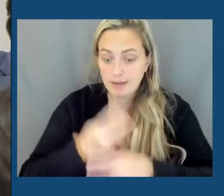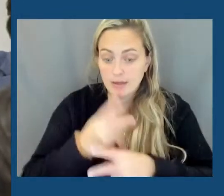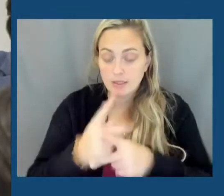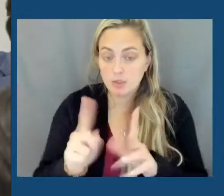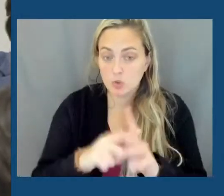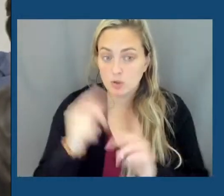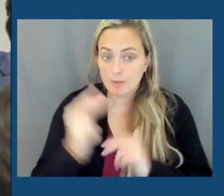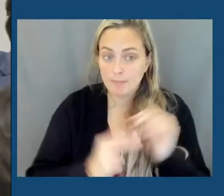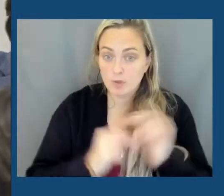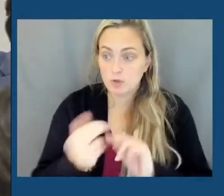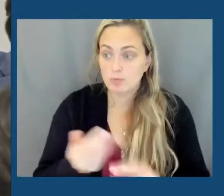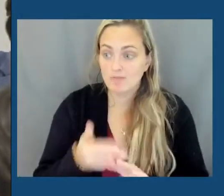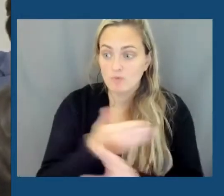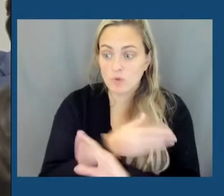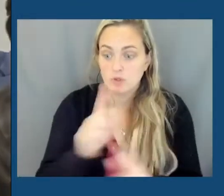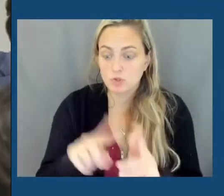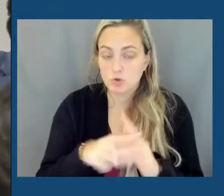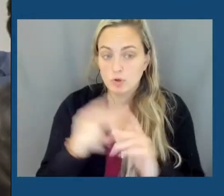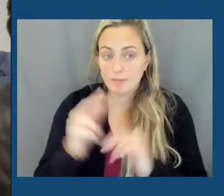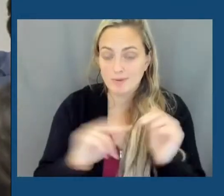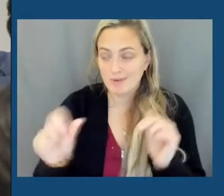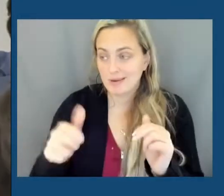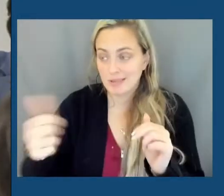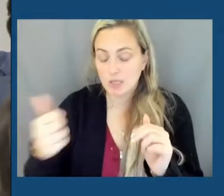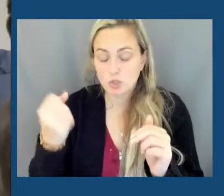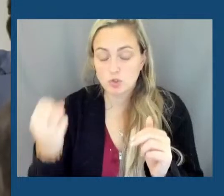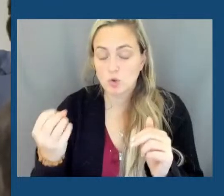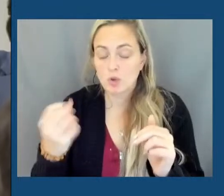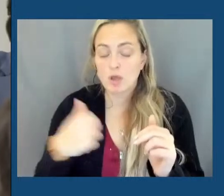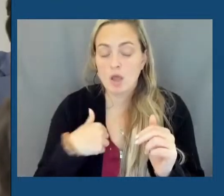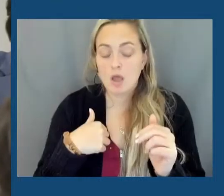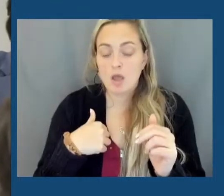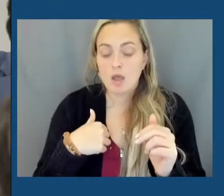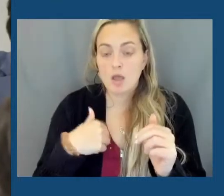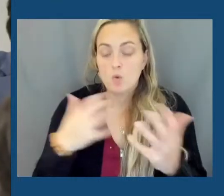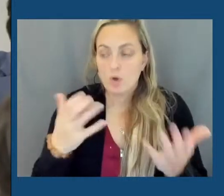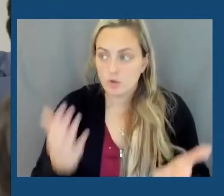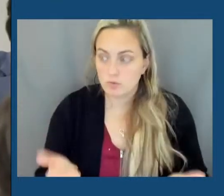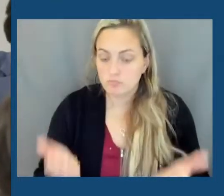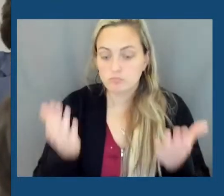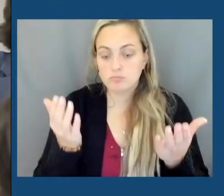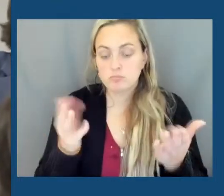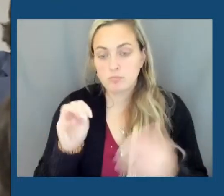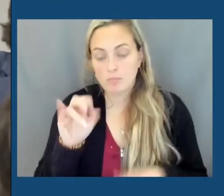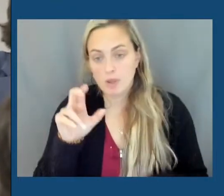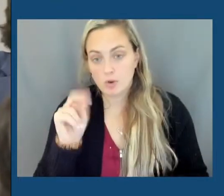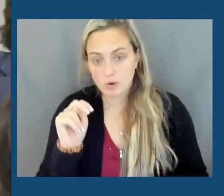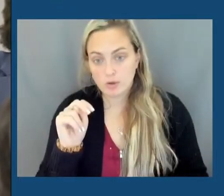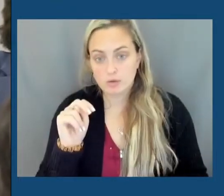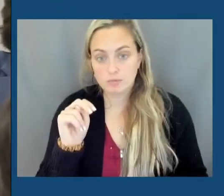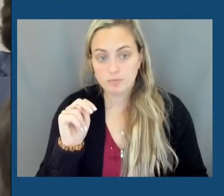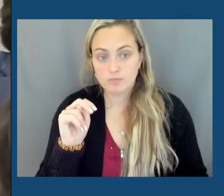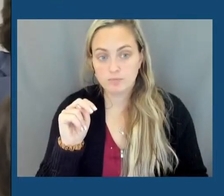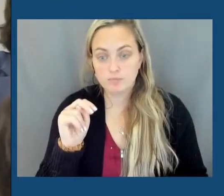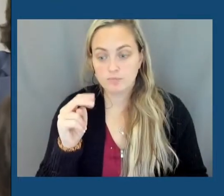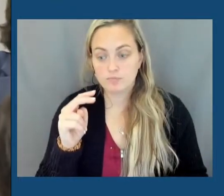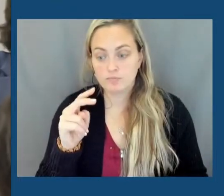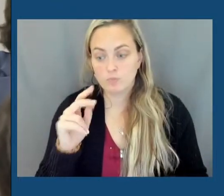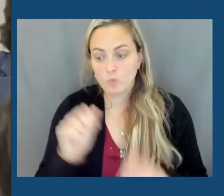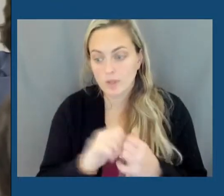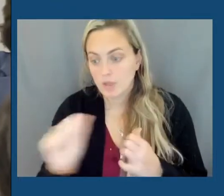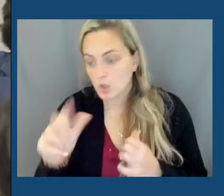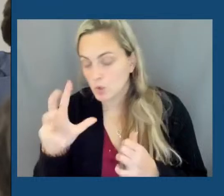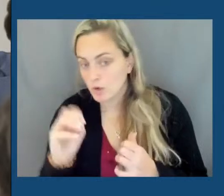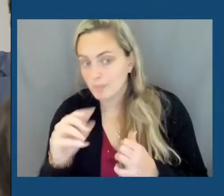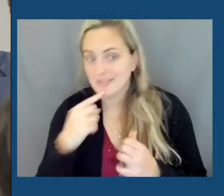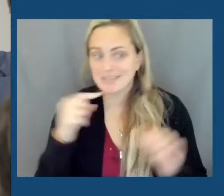this before they even started building anything else. So I want to lift up Micron and to other companies and say,